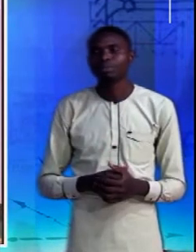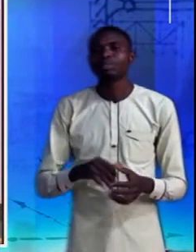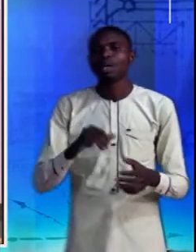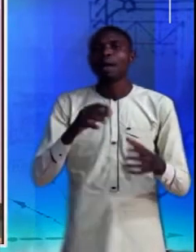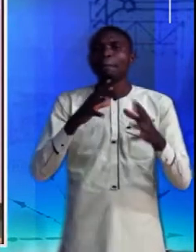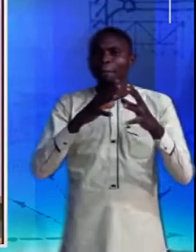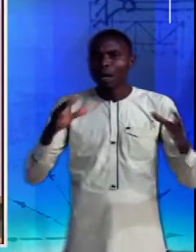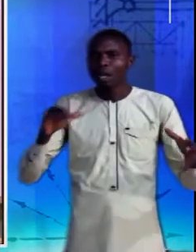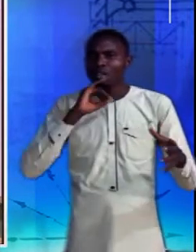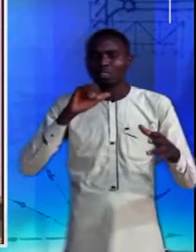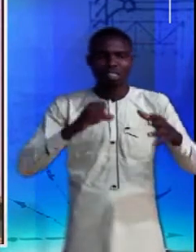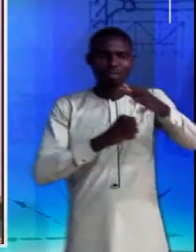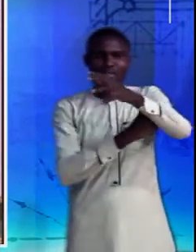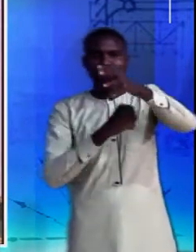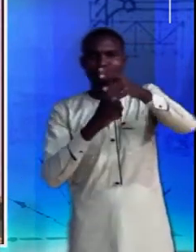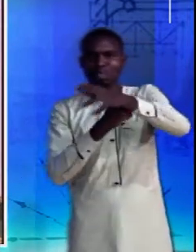combustion